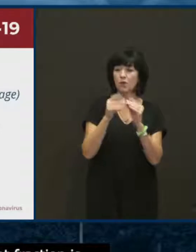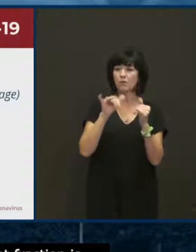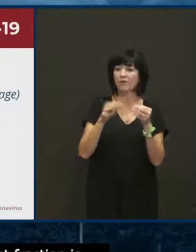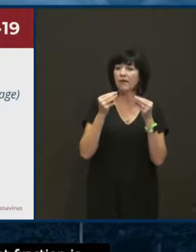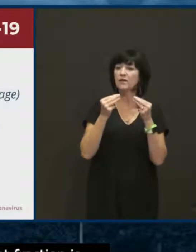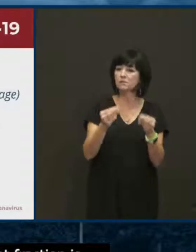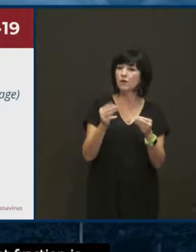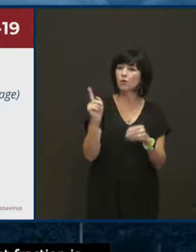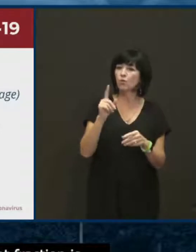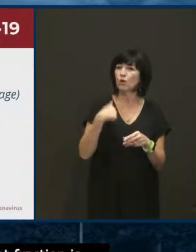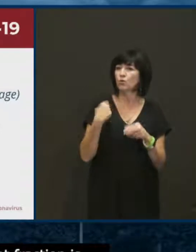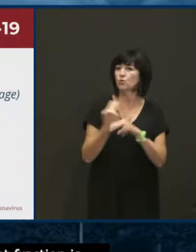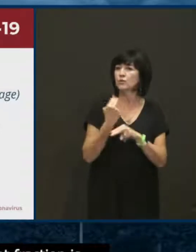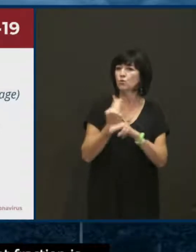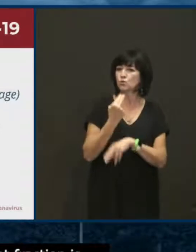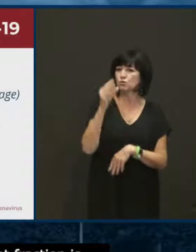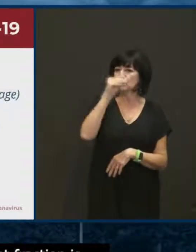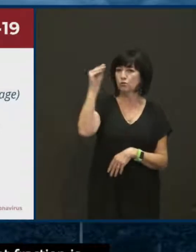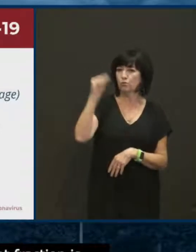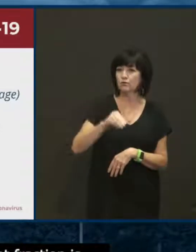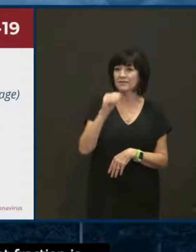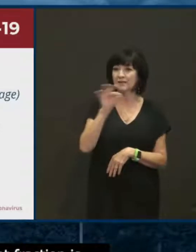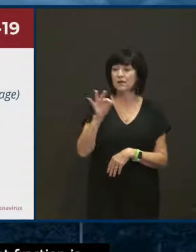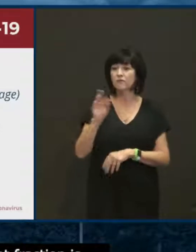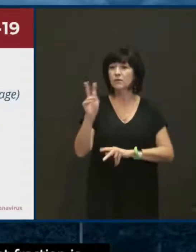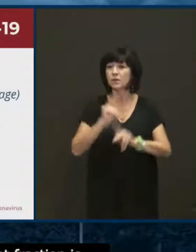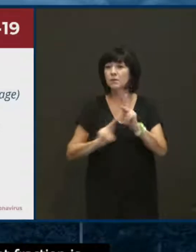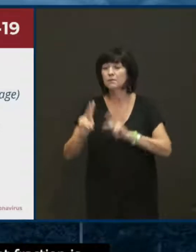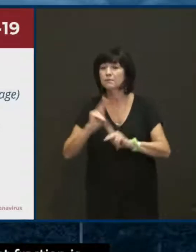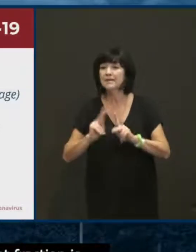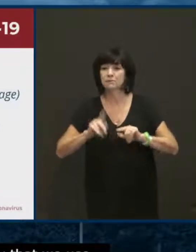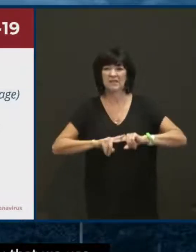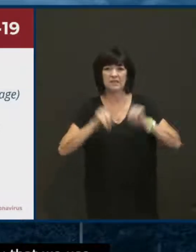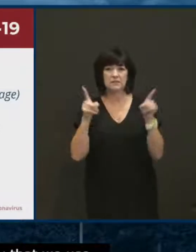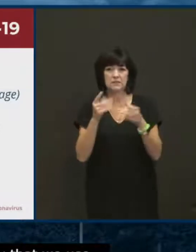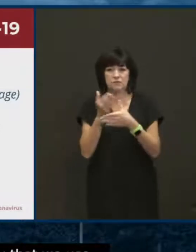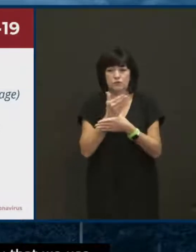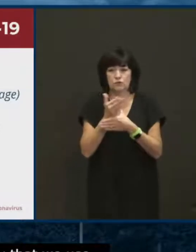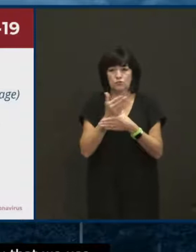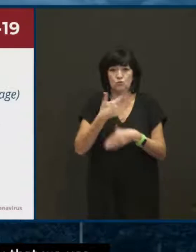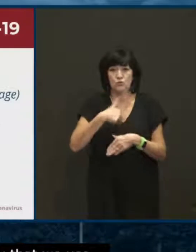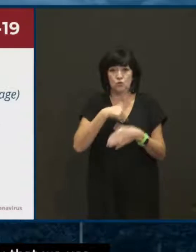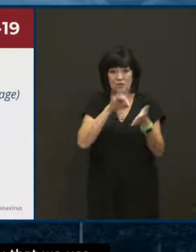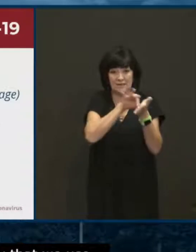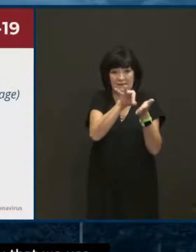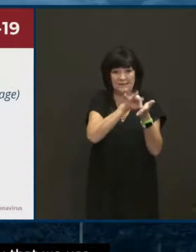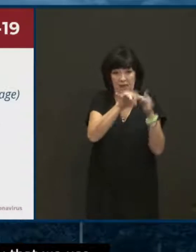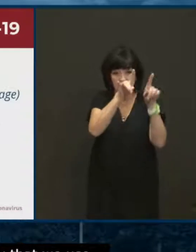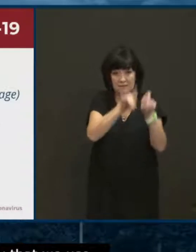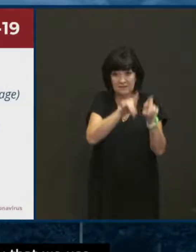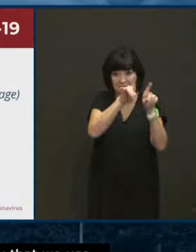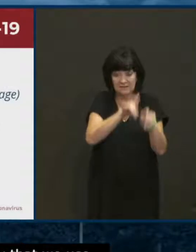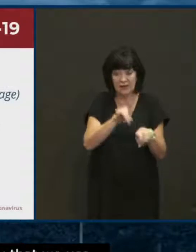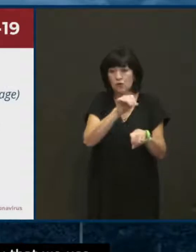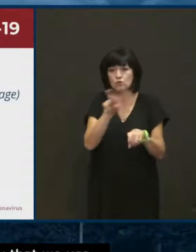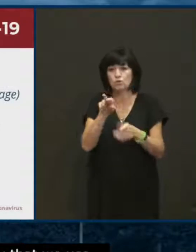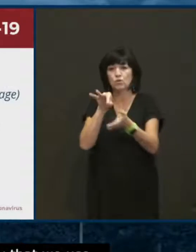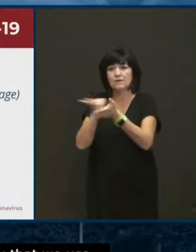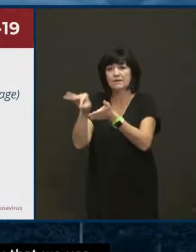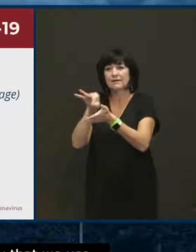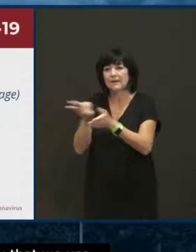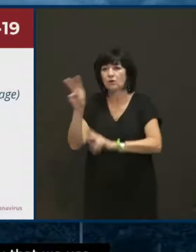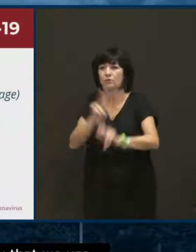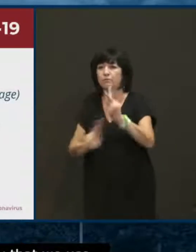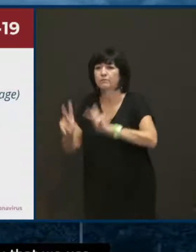methodology, where we use the percentage of persons that are tested positive. So each time that person gets tested a second time or a third time,